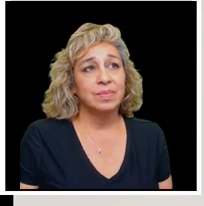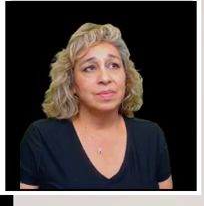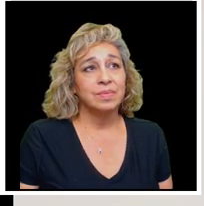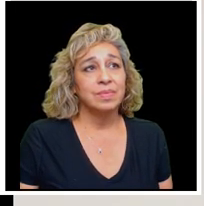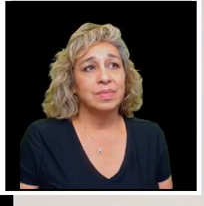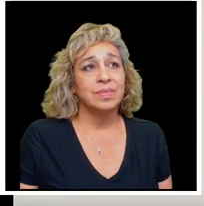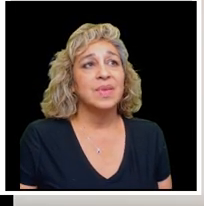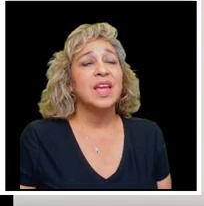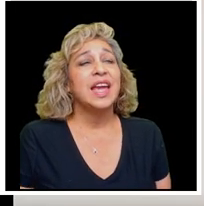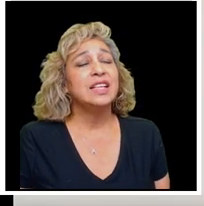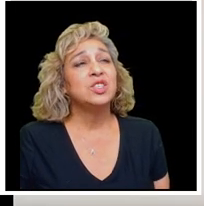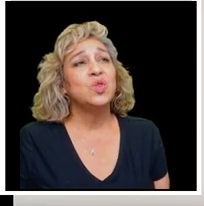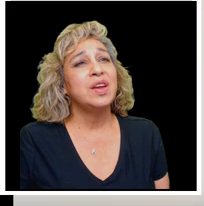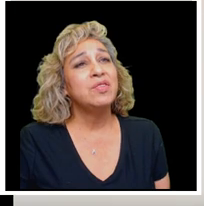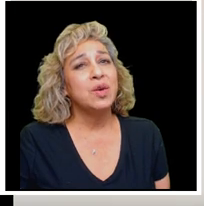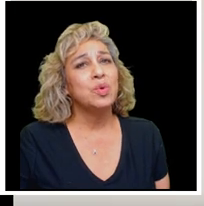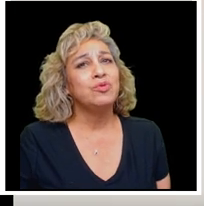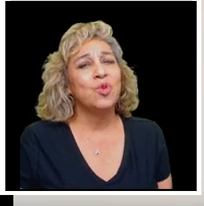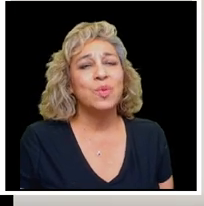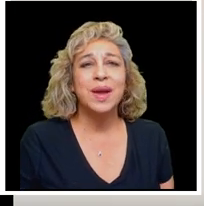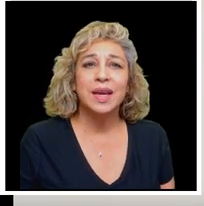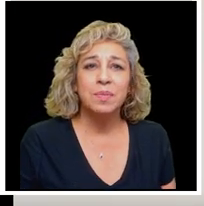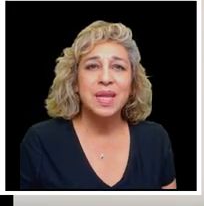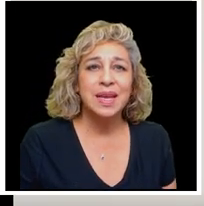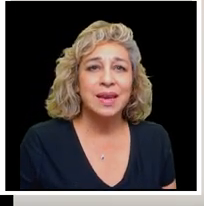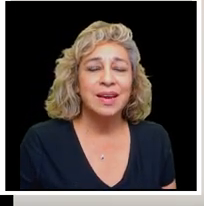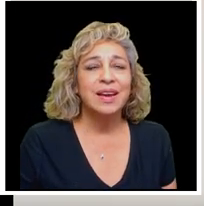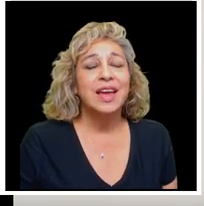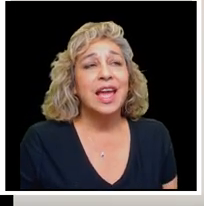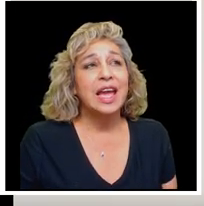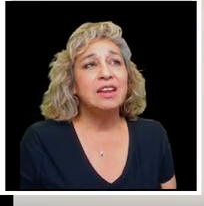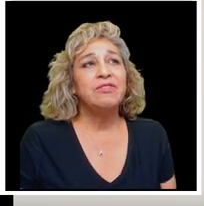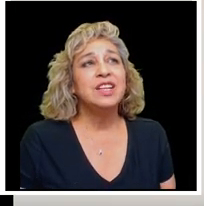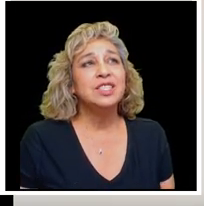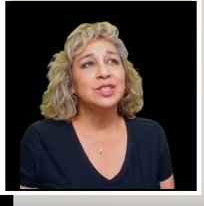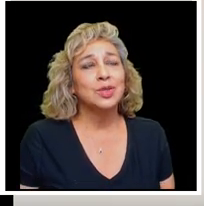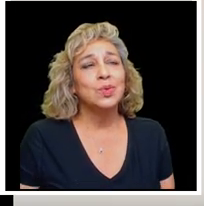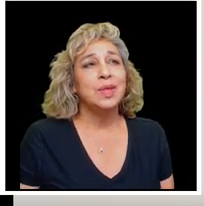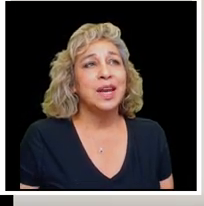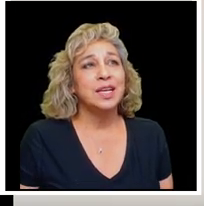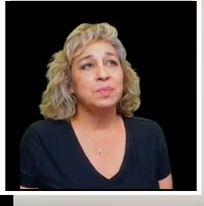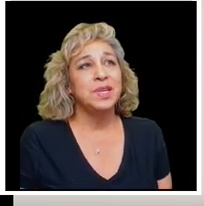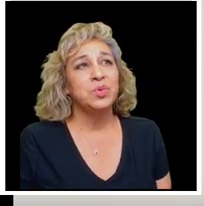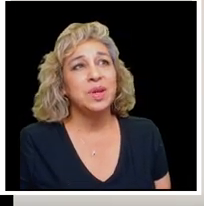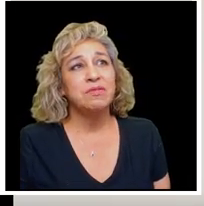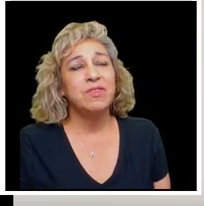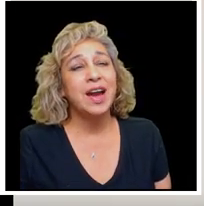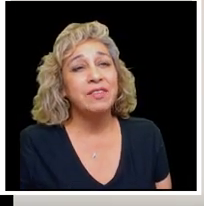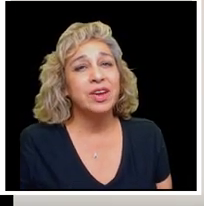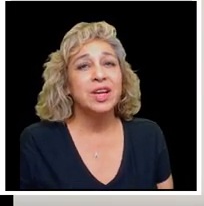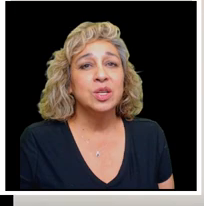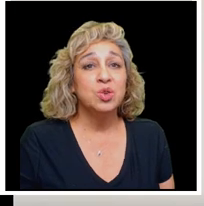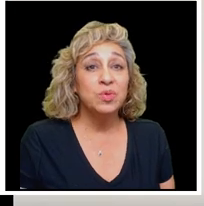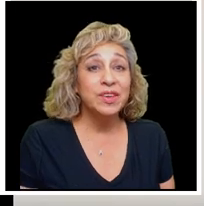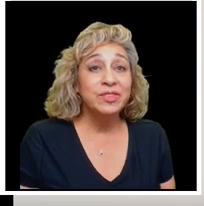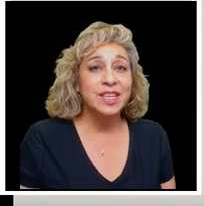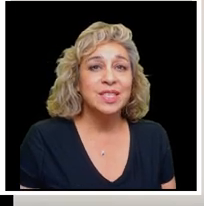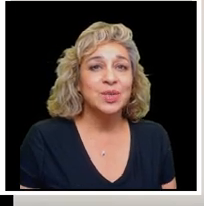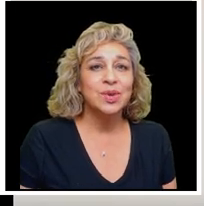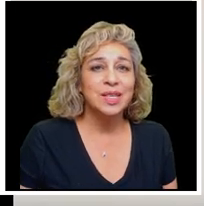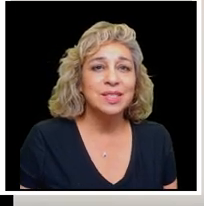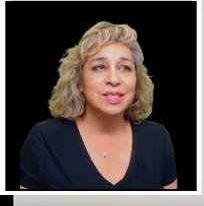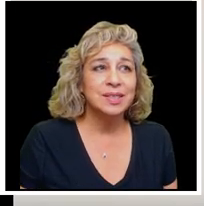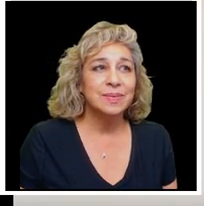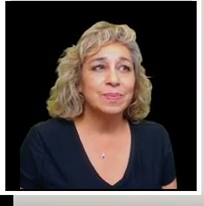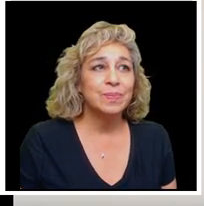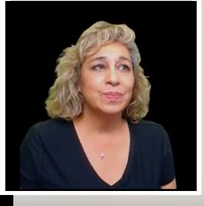and so there they will form a committee and if it is a school that has between five to fifty